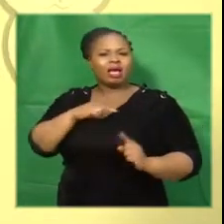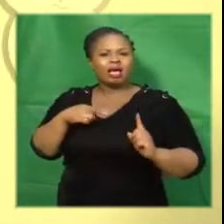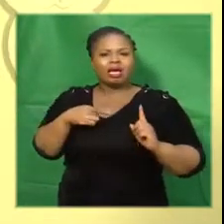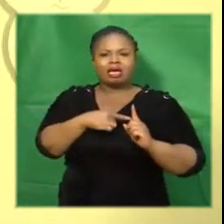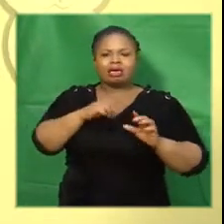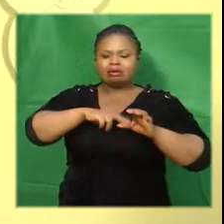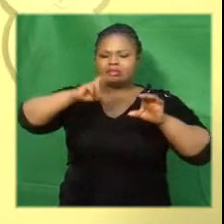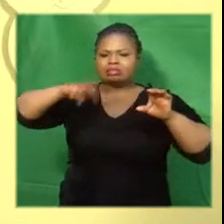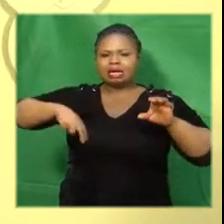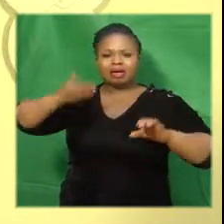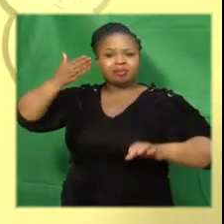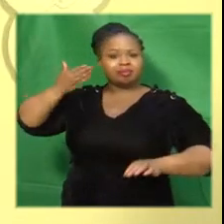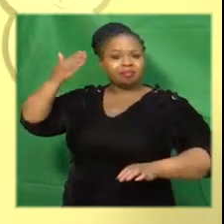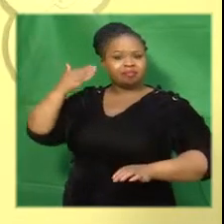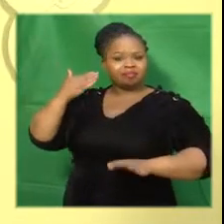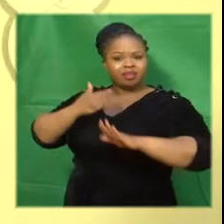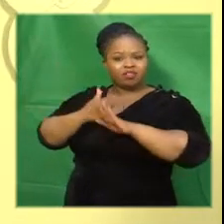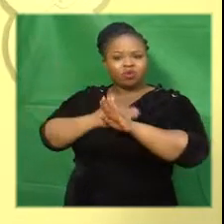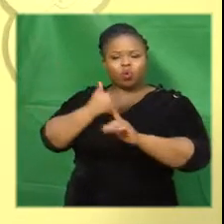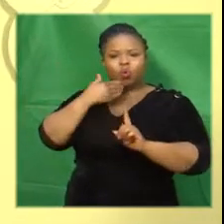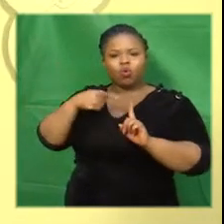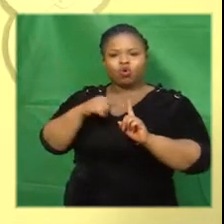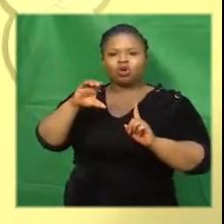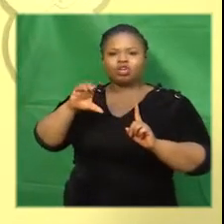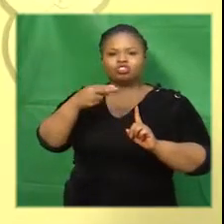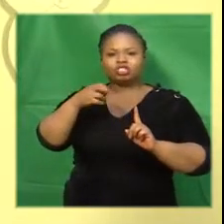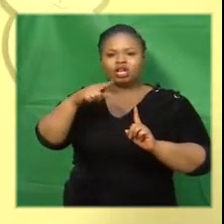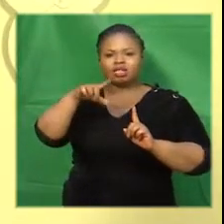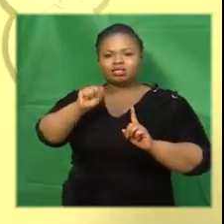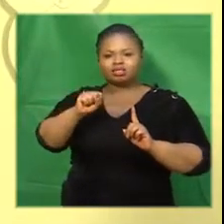stepped down earlier this year.